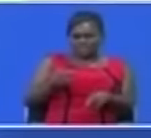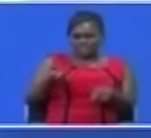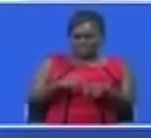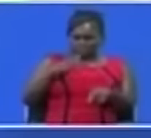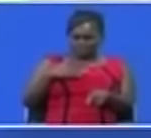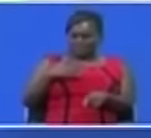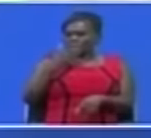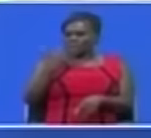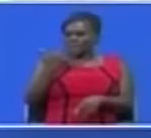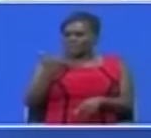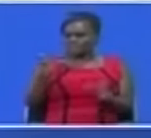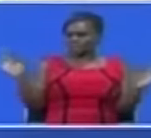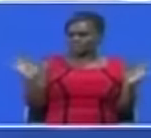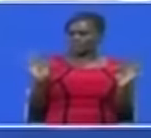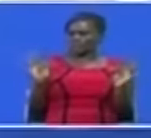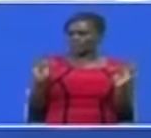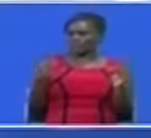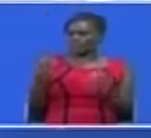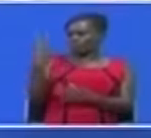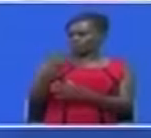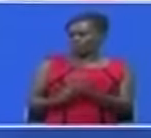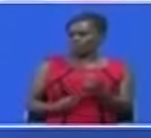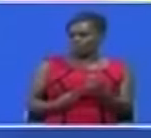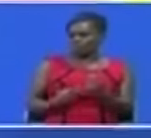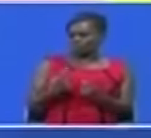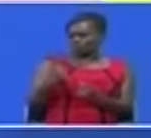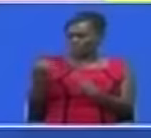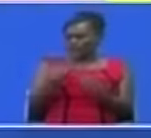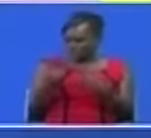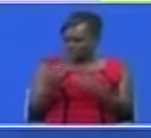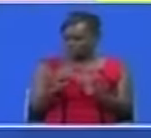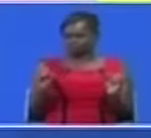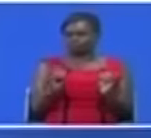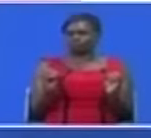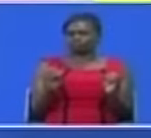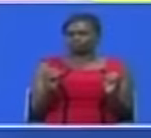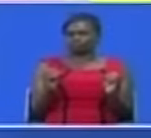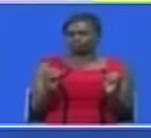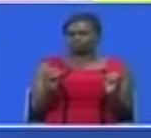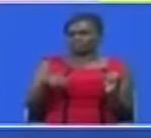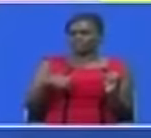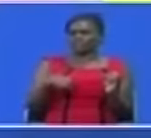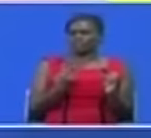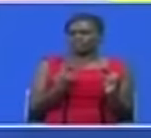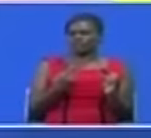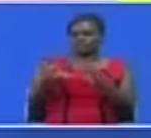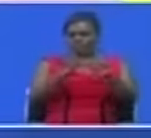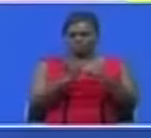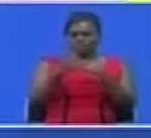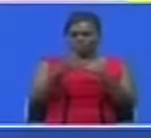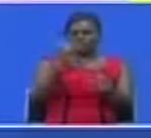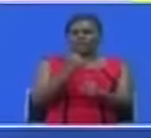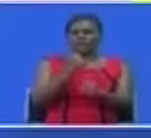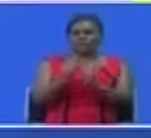definitely brought out the best out of me. Now, surprisingly, we didn't go against each other one-on-one, you know, in the driveway. We were collaborators. We worked